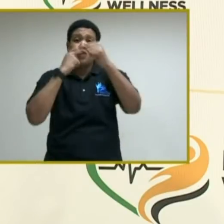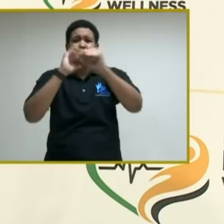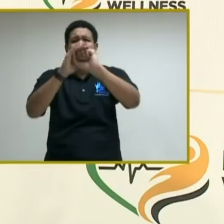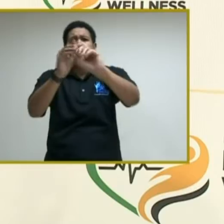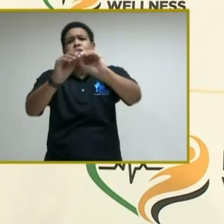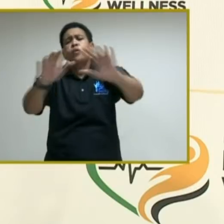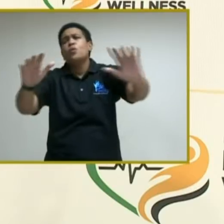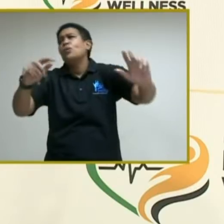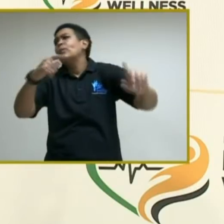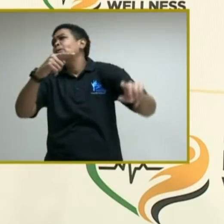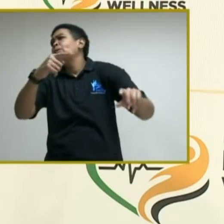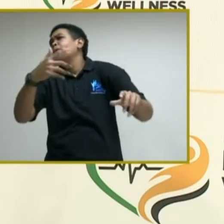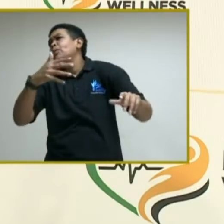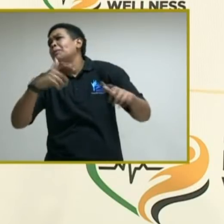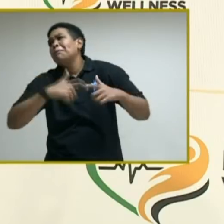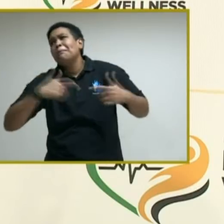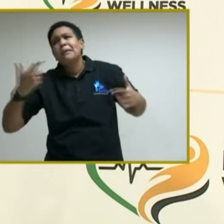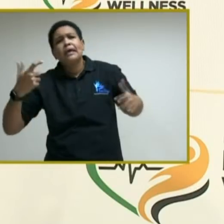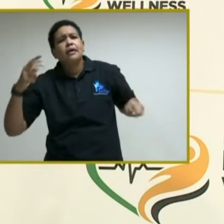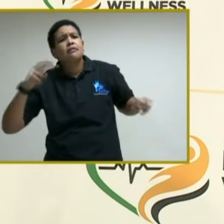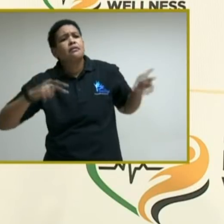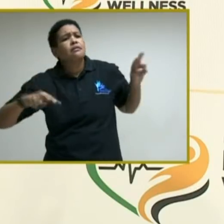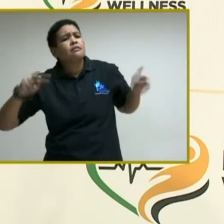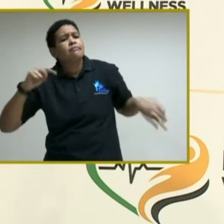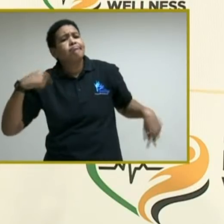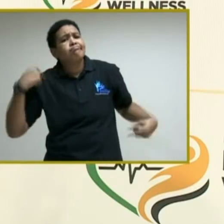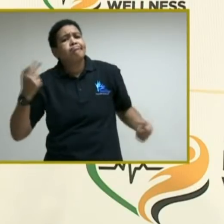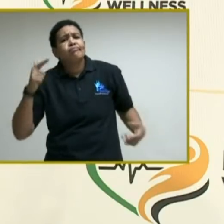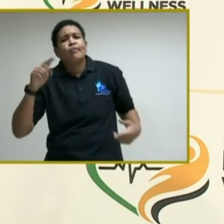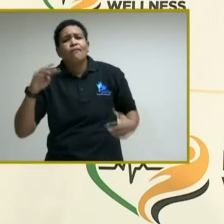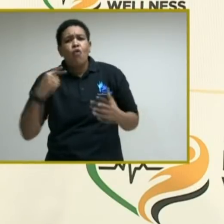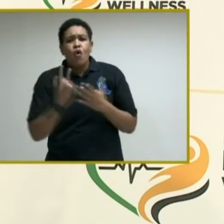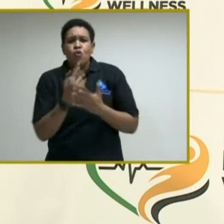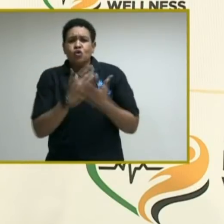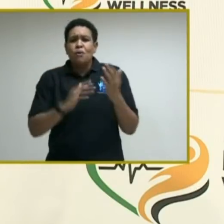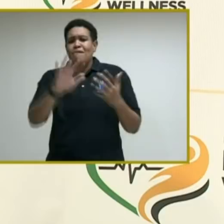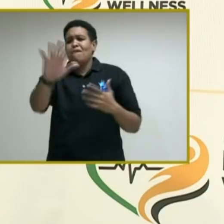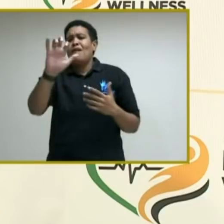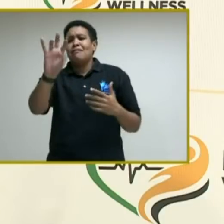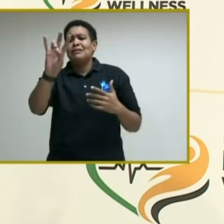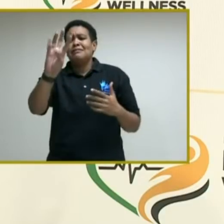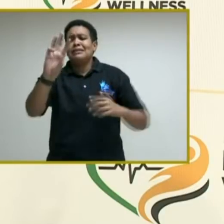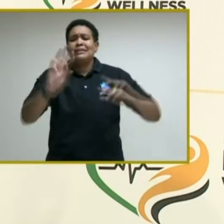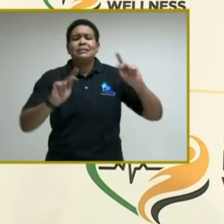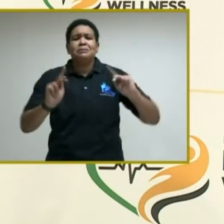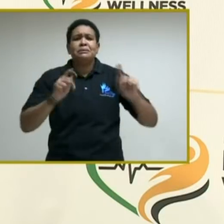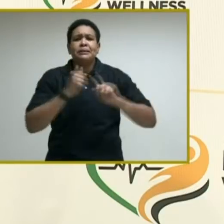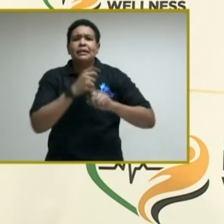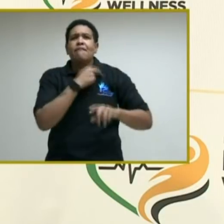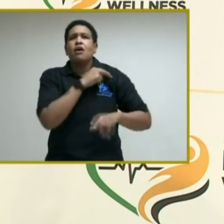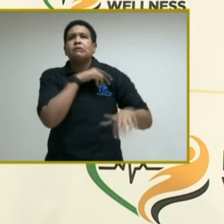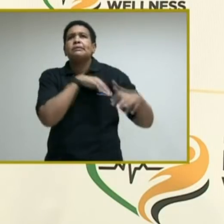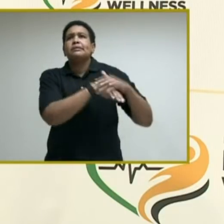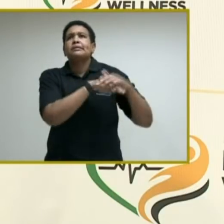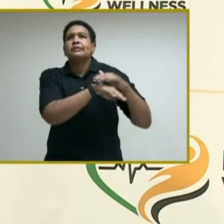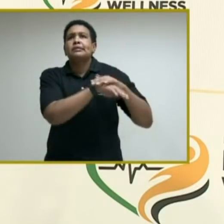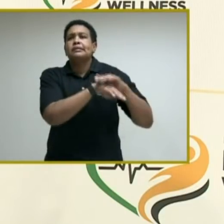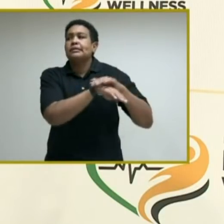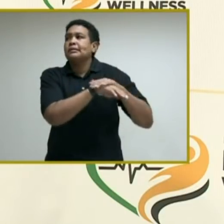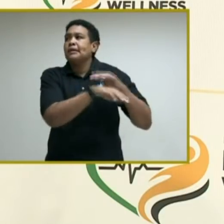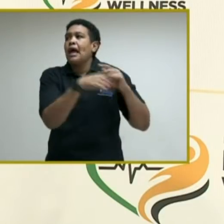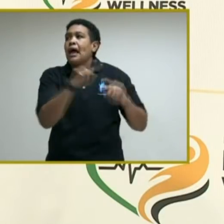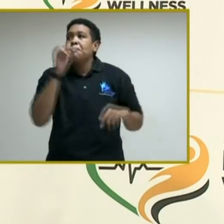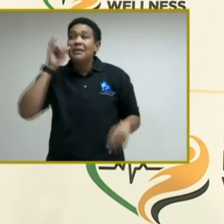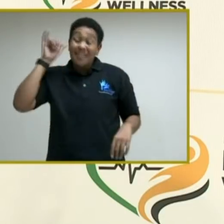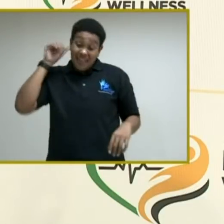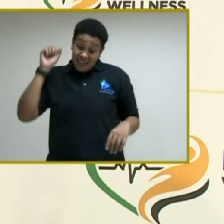a major one. In the last 24 hours, some 576 persons were in hospital. Yes,